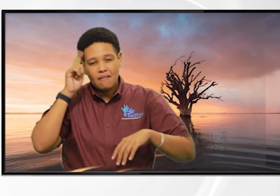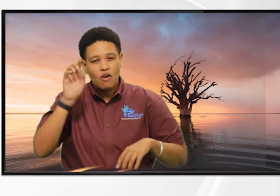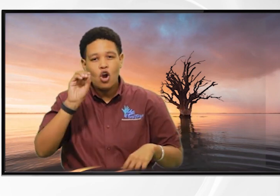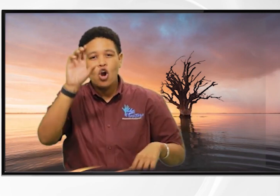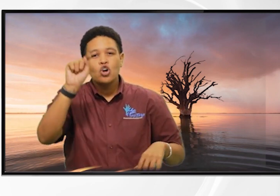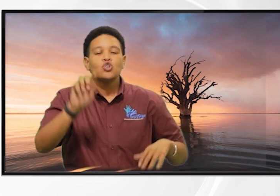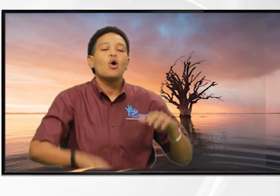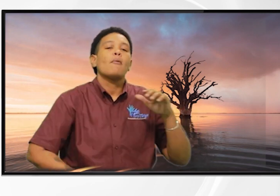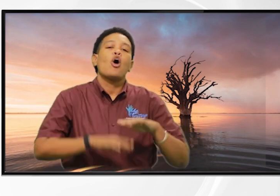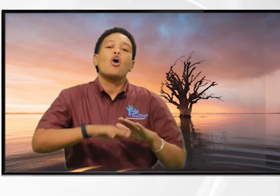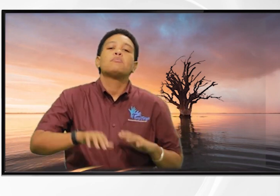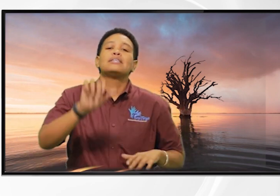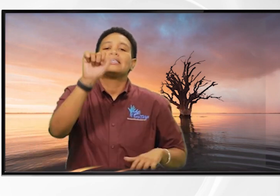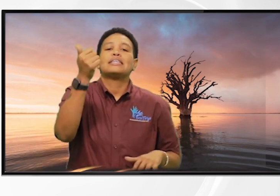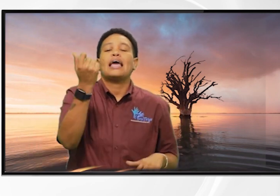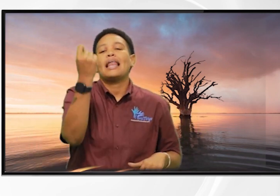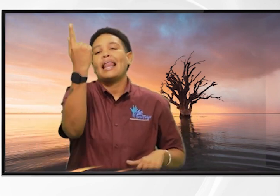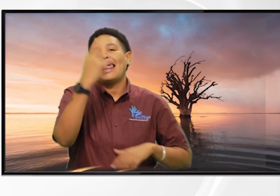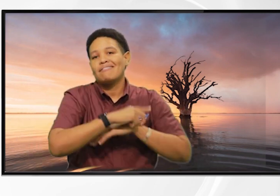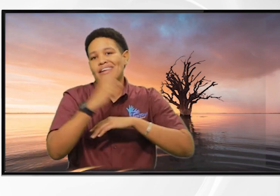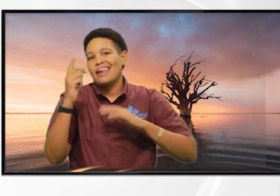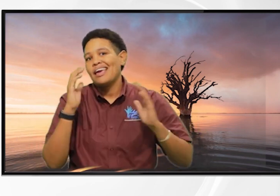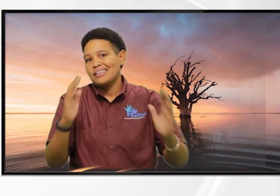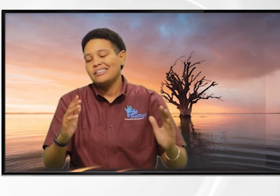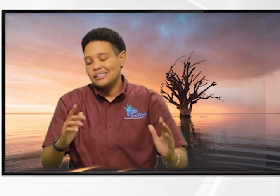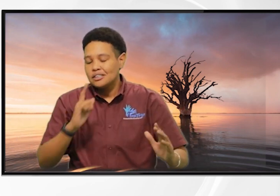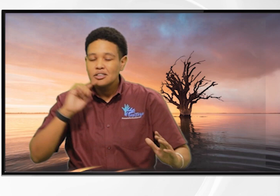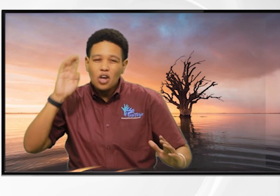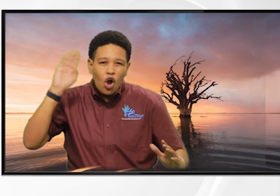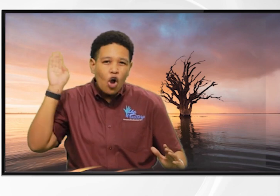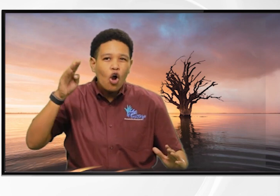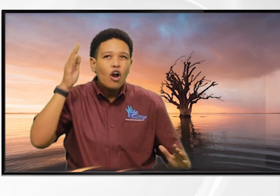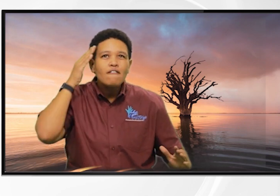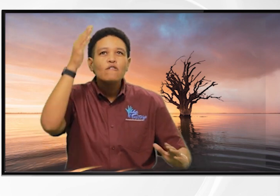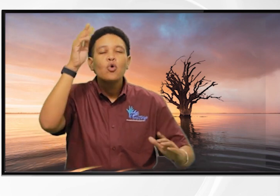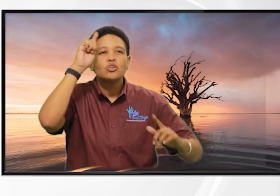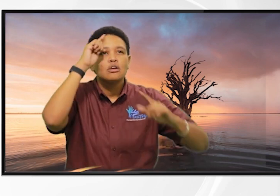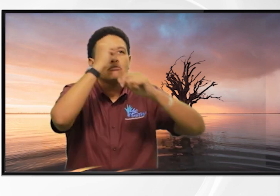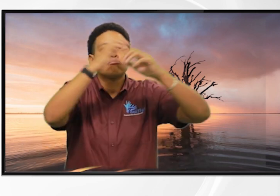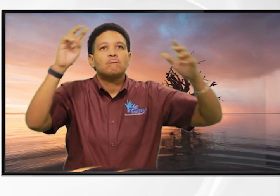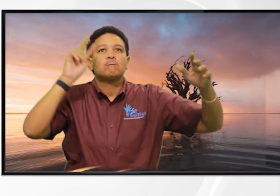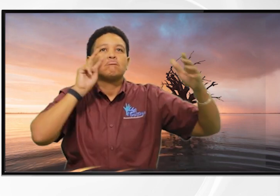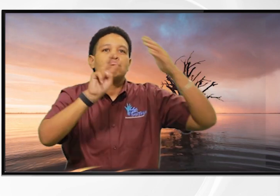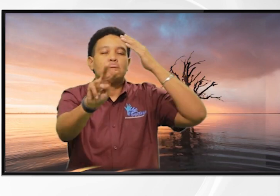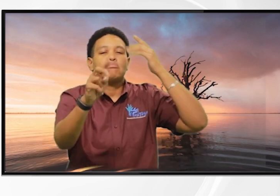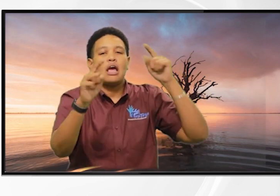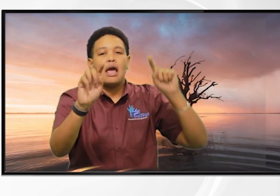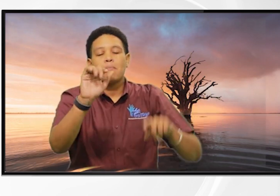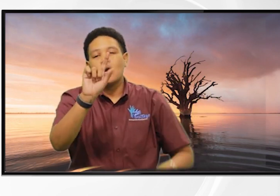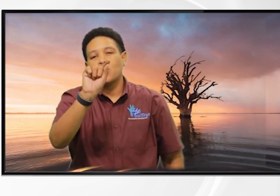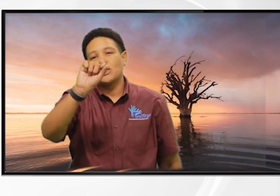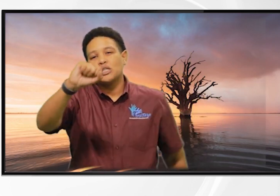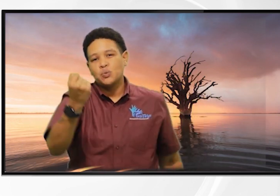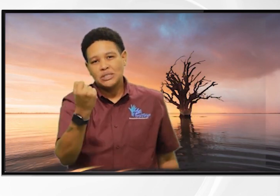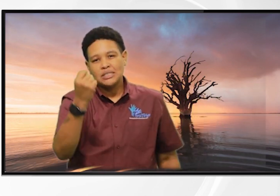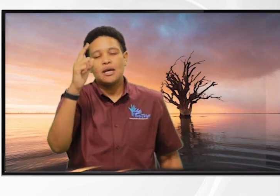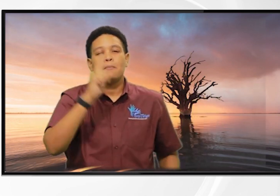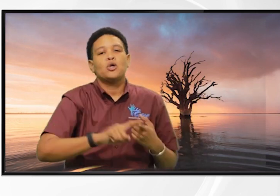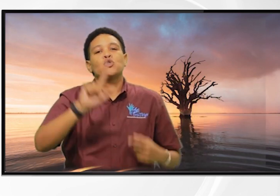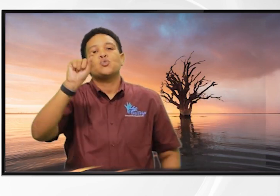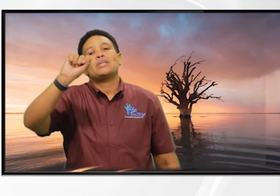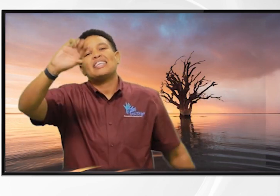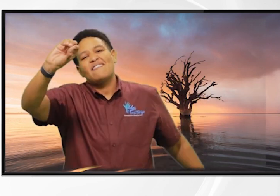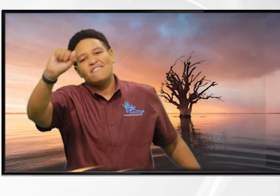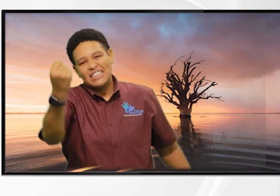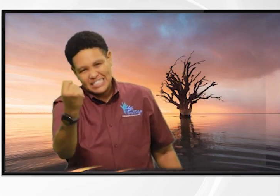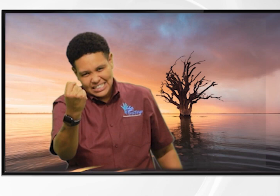October by up to 10 and 11 days across all future scenarios by the 2020s and